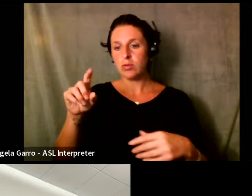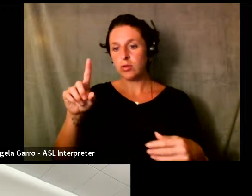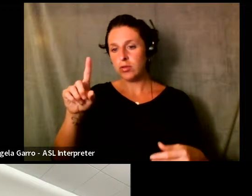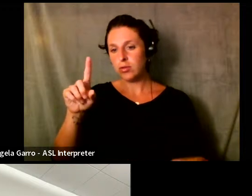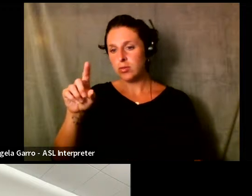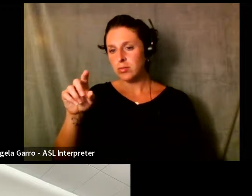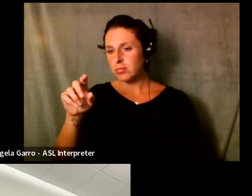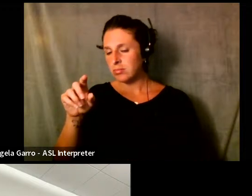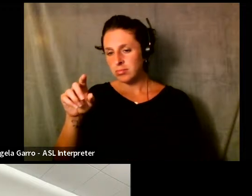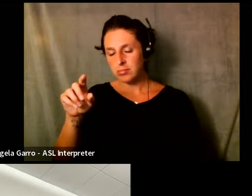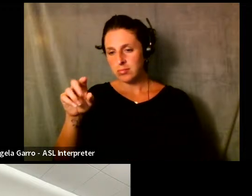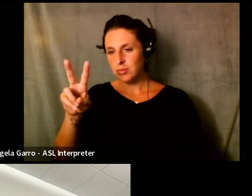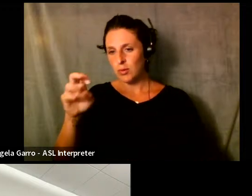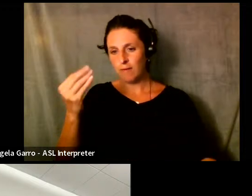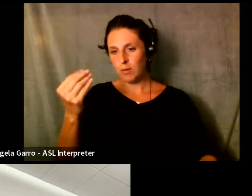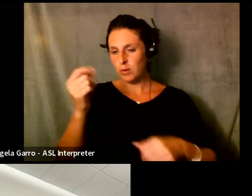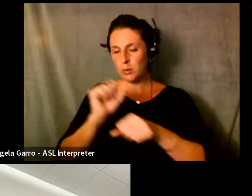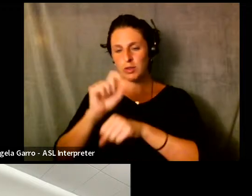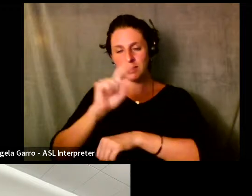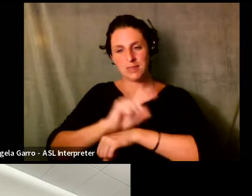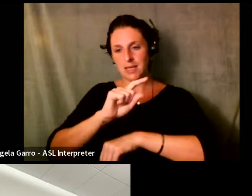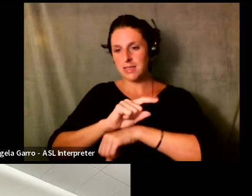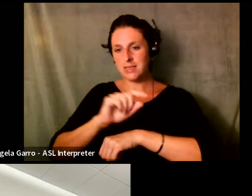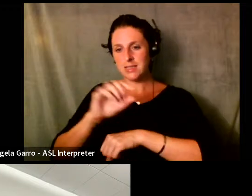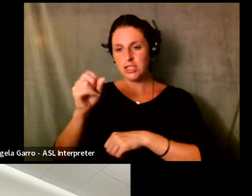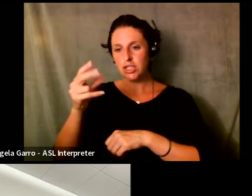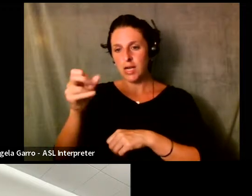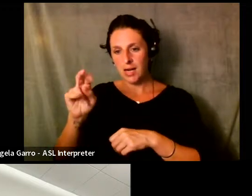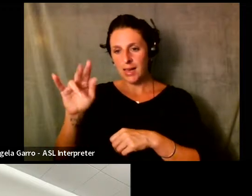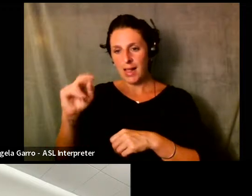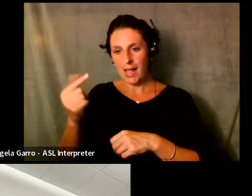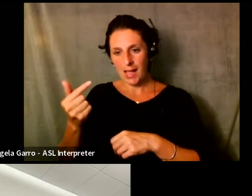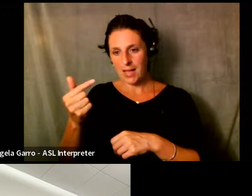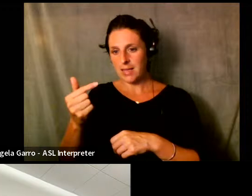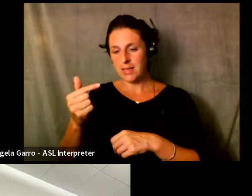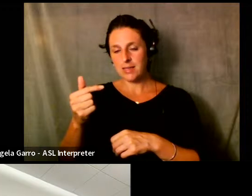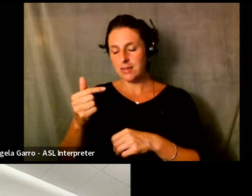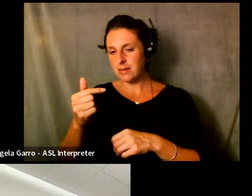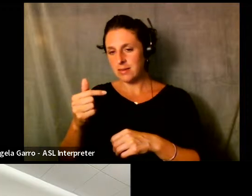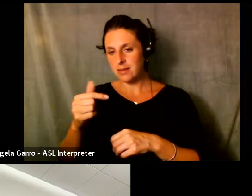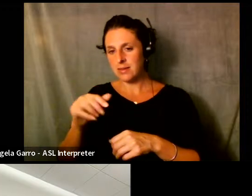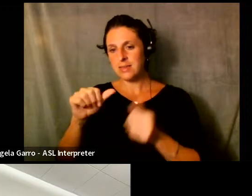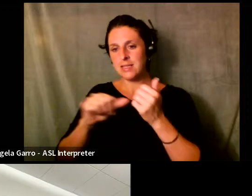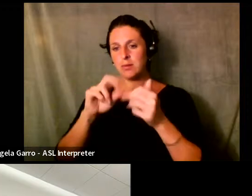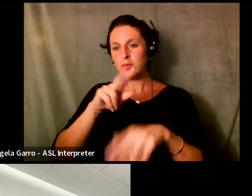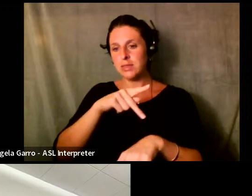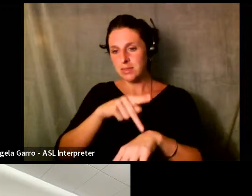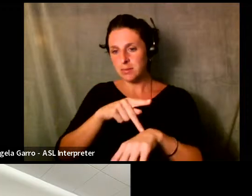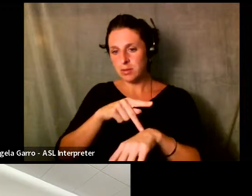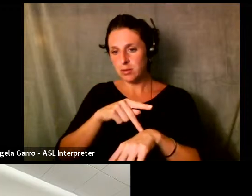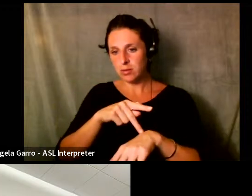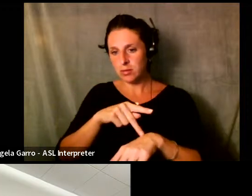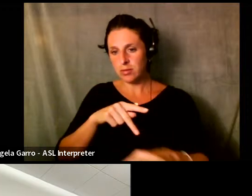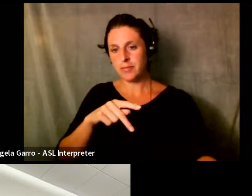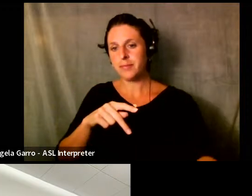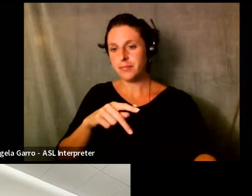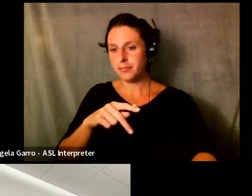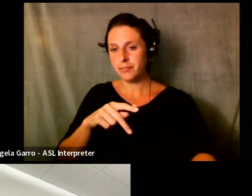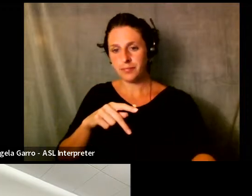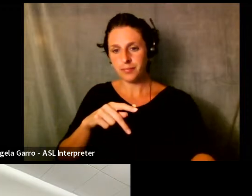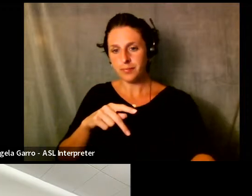$182,706 at 214 workdays. Shannon Lane, assistant principal at Aragon, salary $182,706